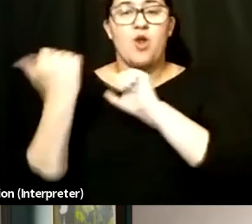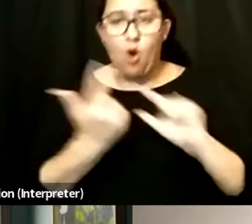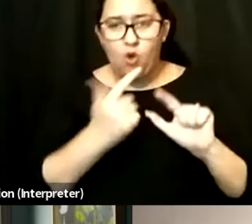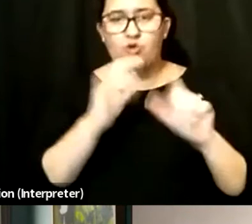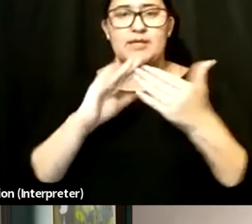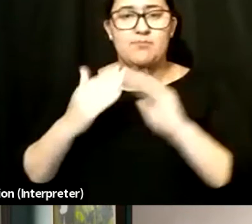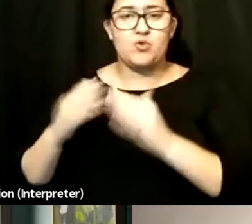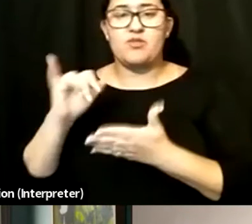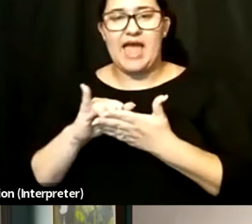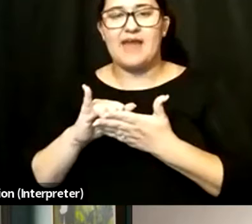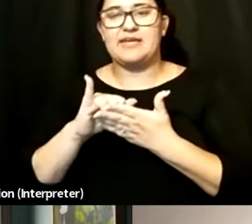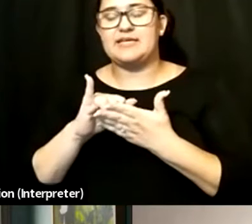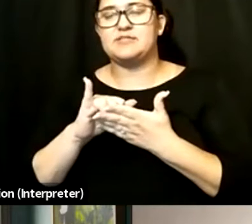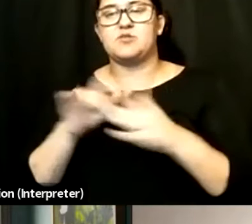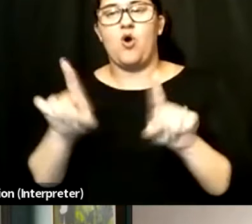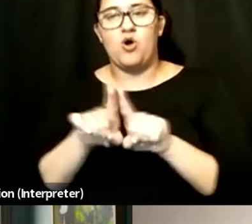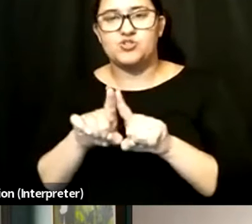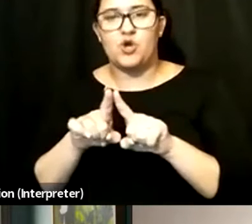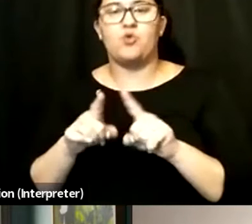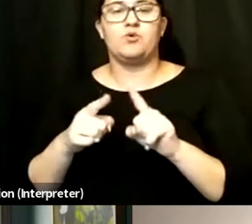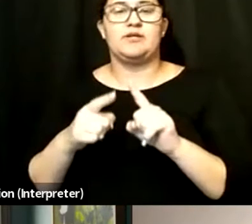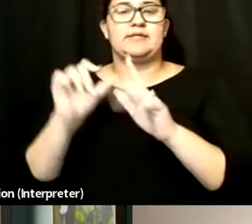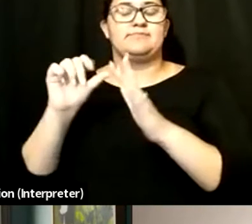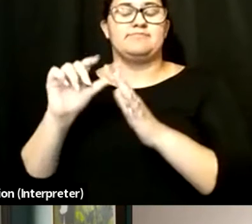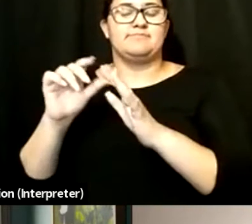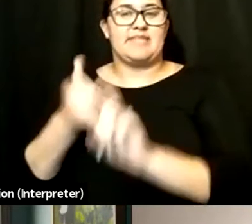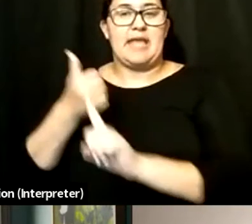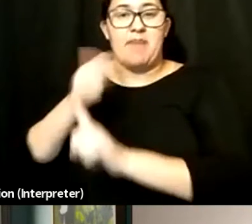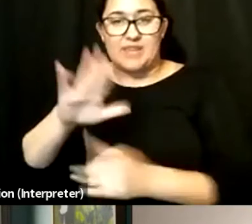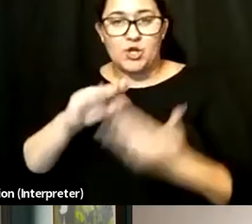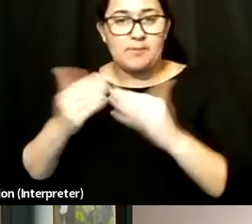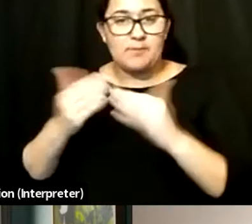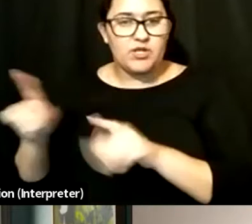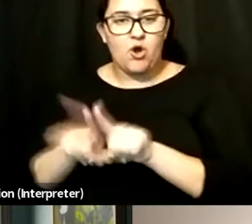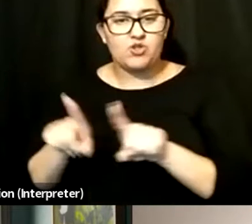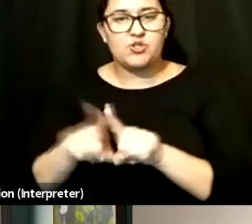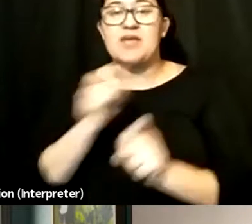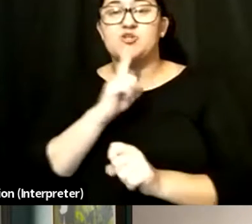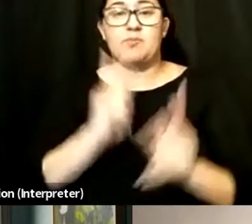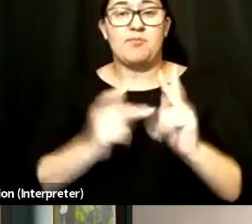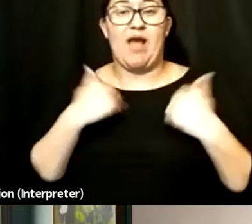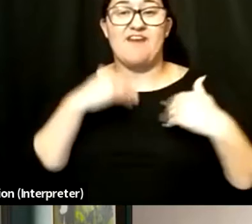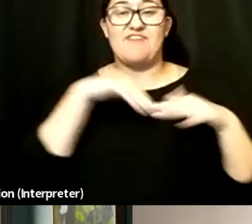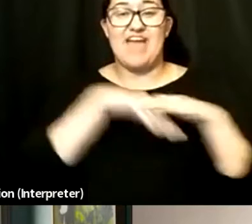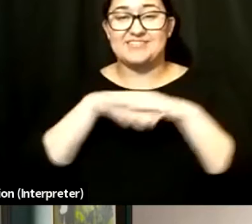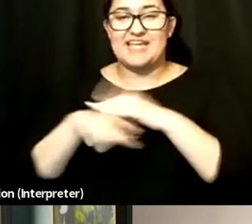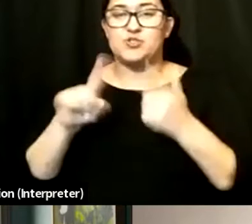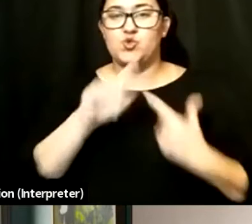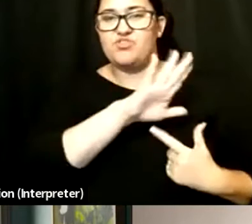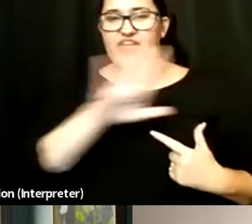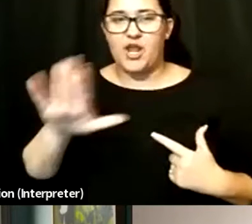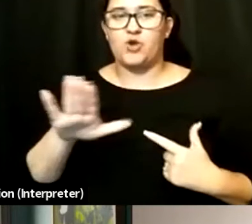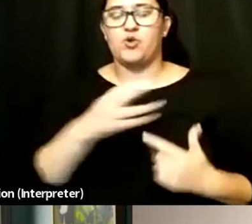is resonant with their communities, making sure that people have access to the resources that they need without discrimination or